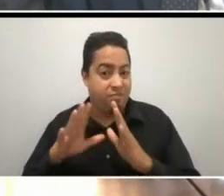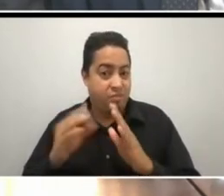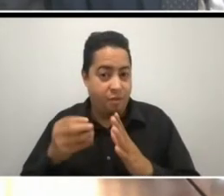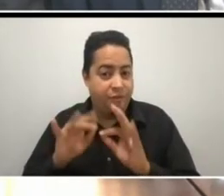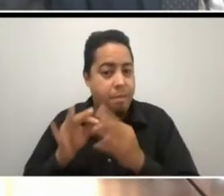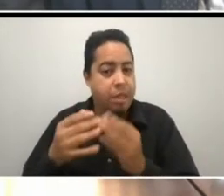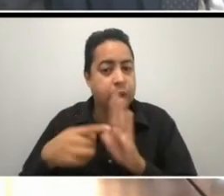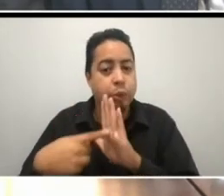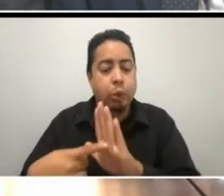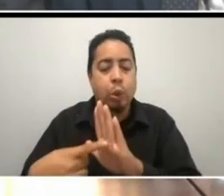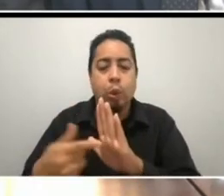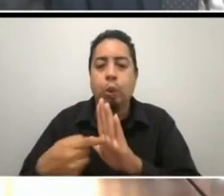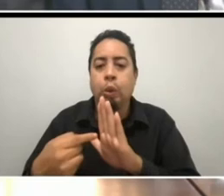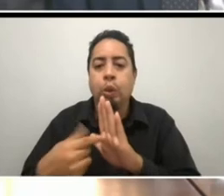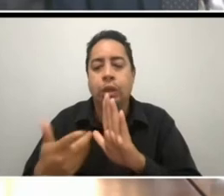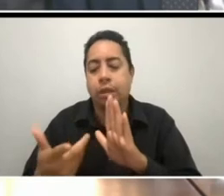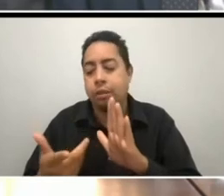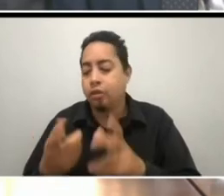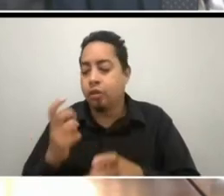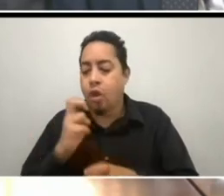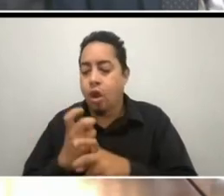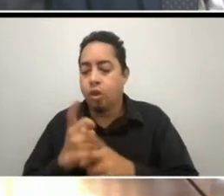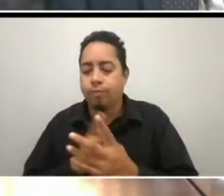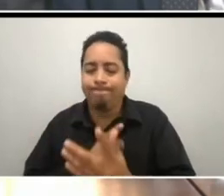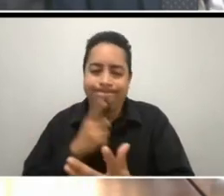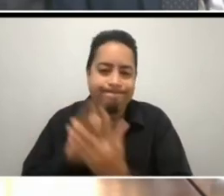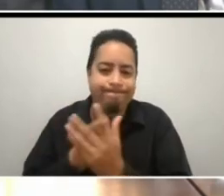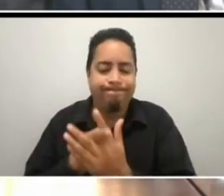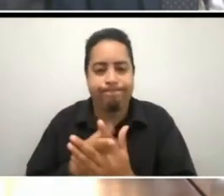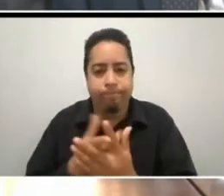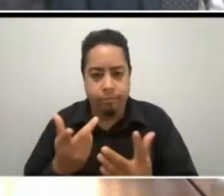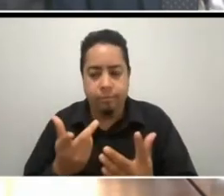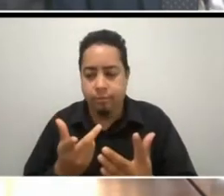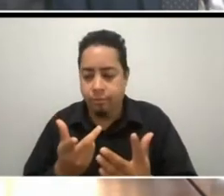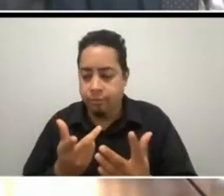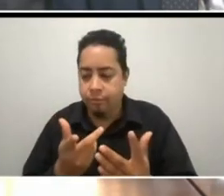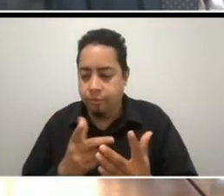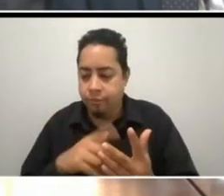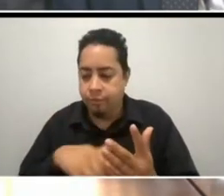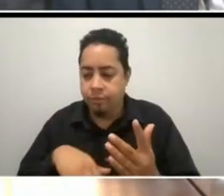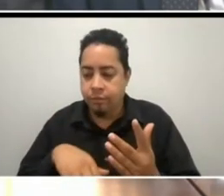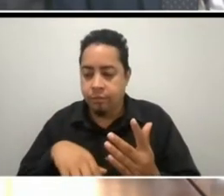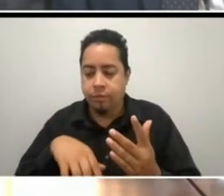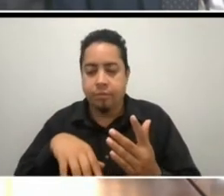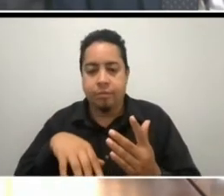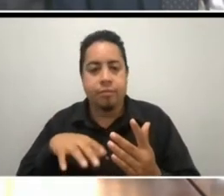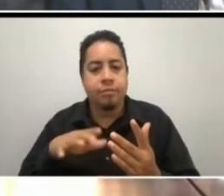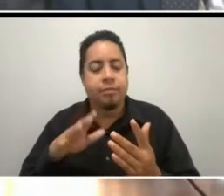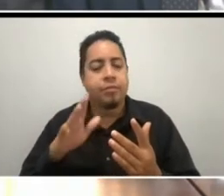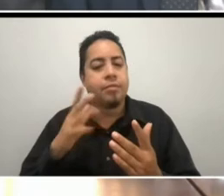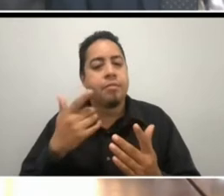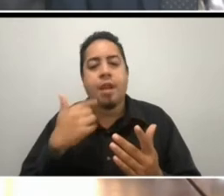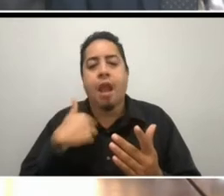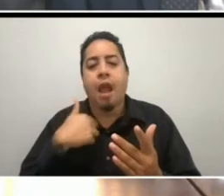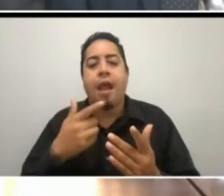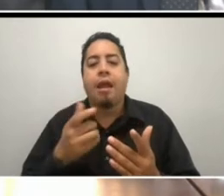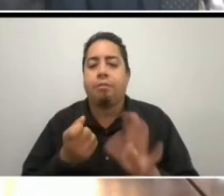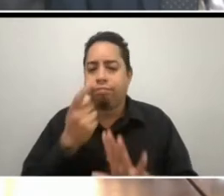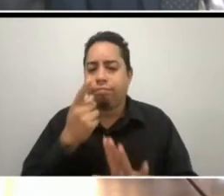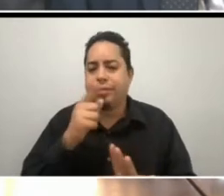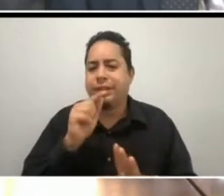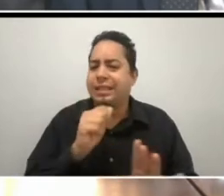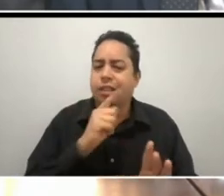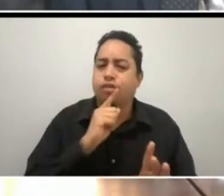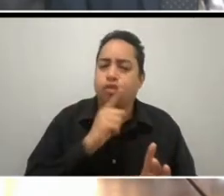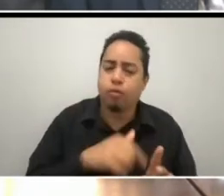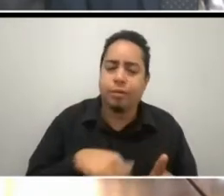I remember there's one specific, an attorney that we know that we showed and walked him through. This wasn't true. Okay, I get that. This wasn't true. Okay, I get that. This